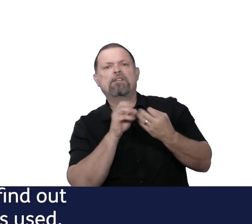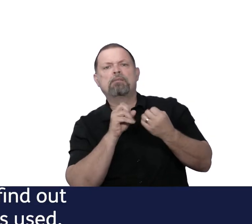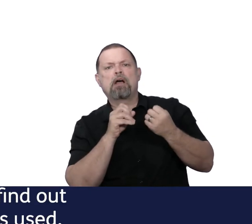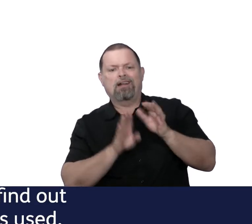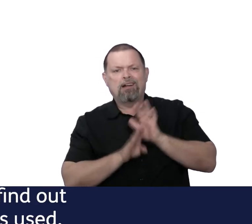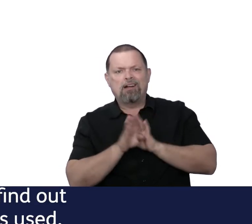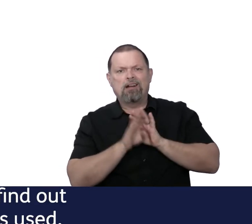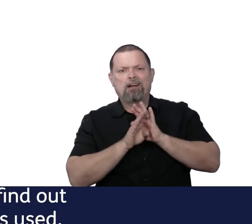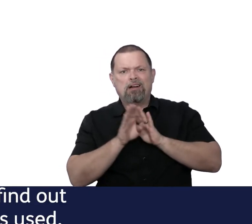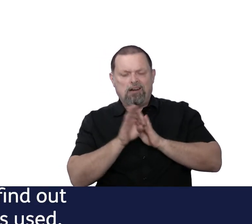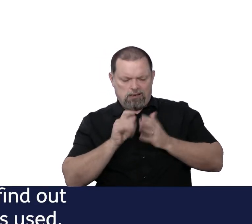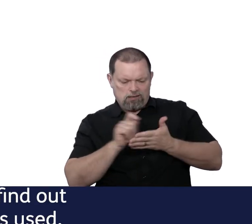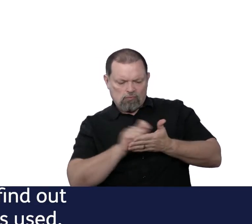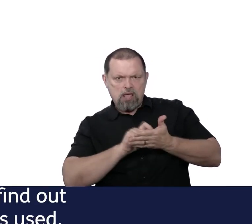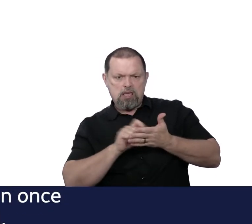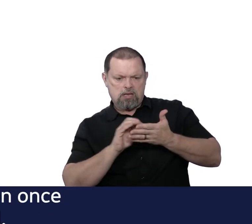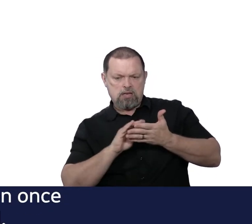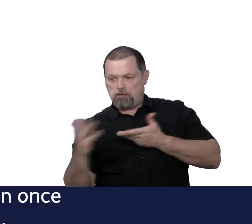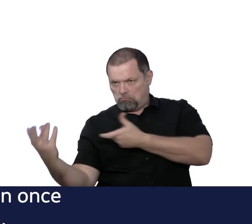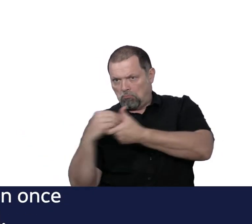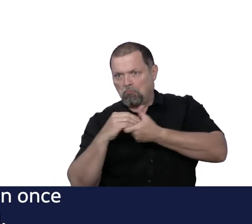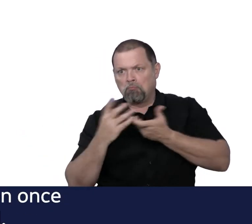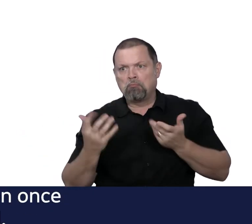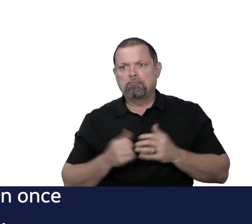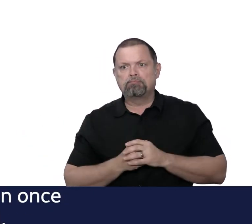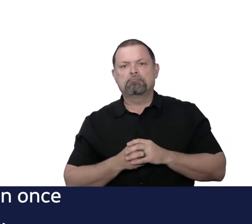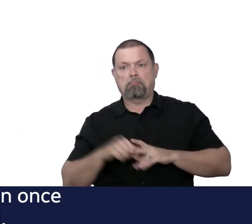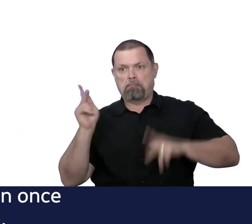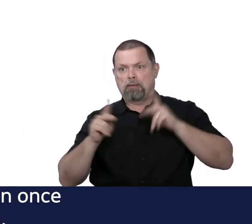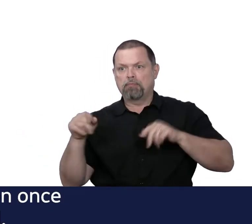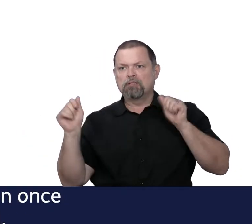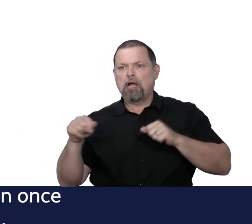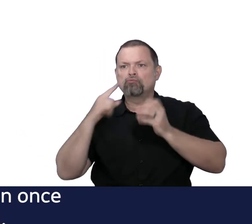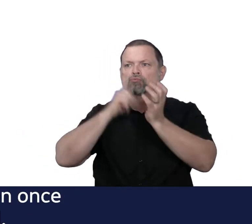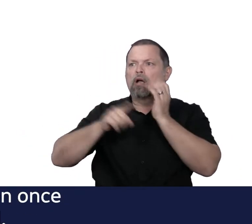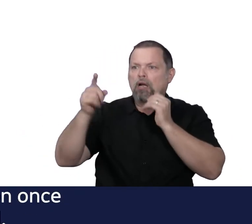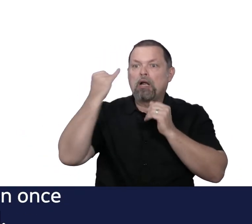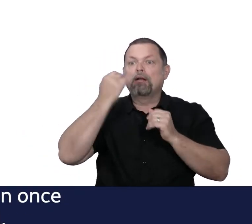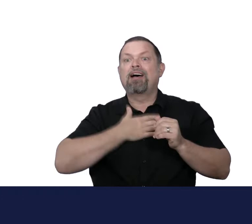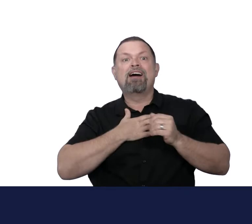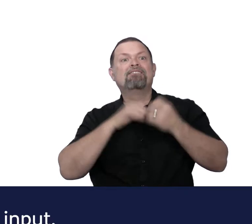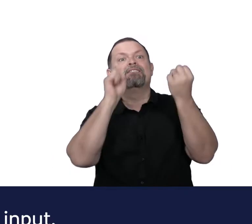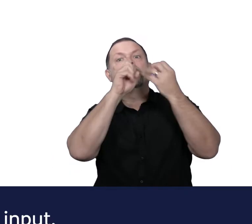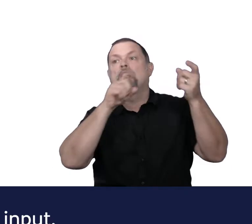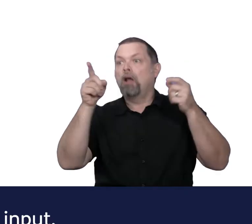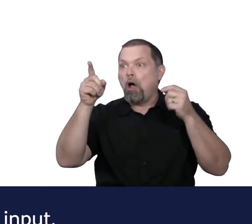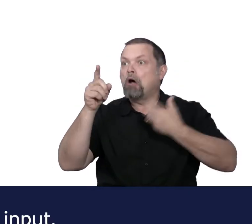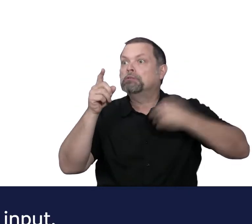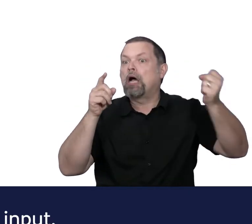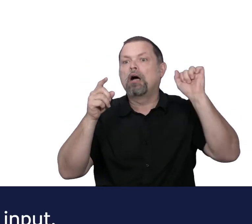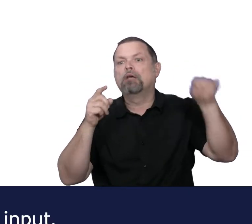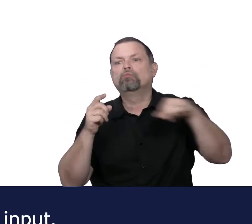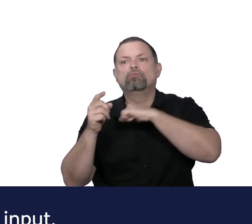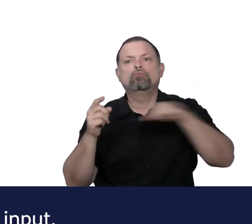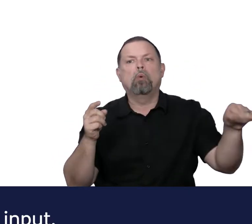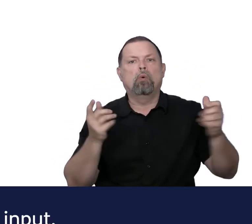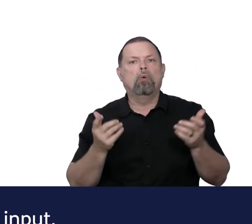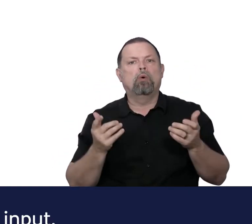to find out if their feedback was used. Access the regulation once it is published. It may include your input.